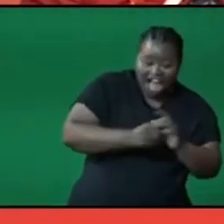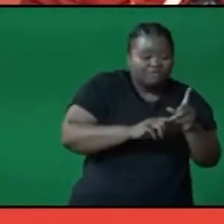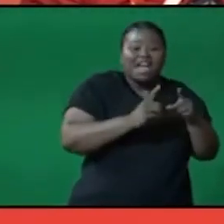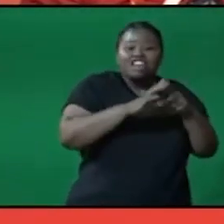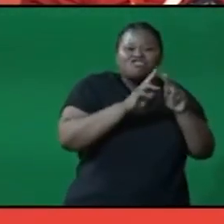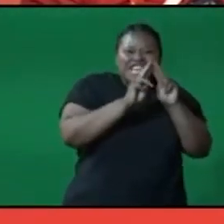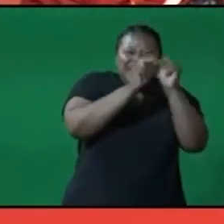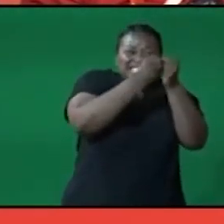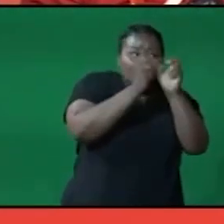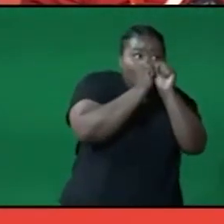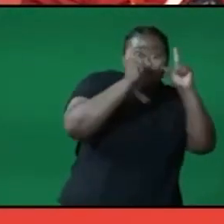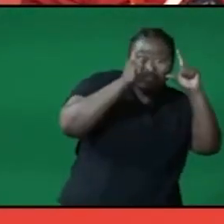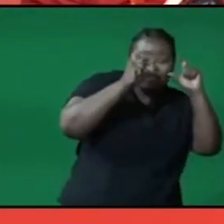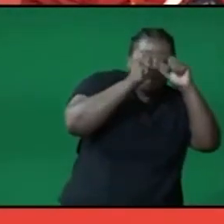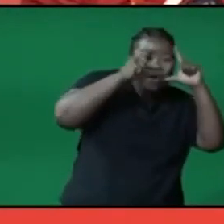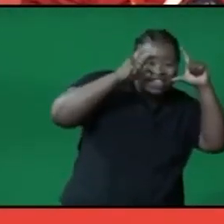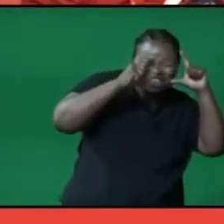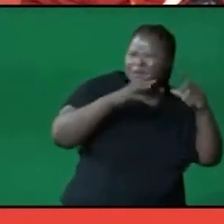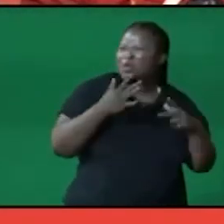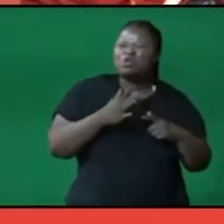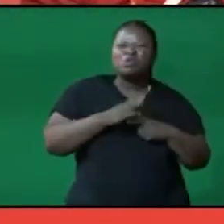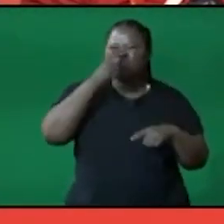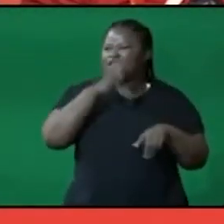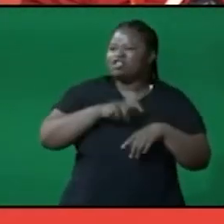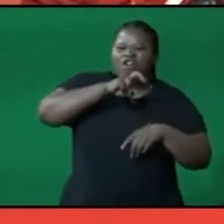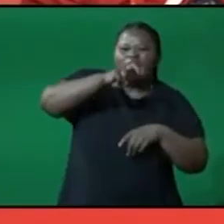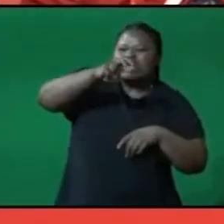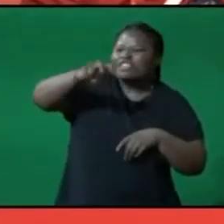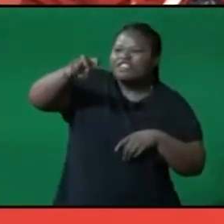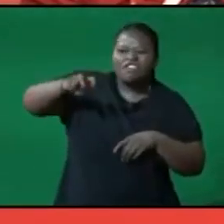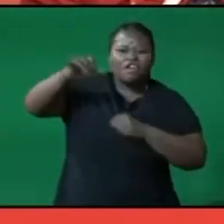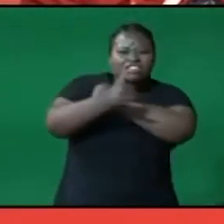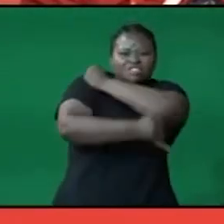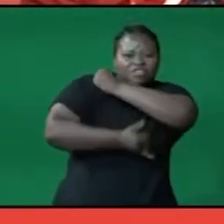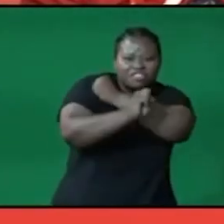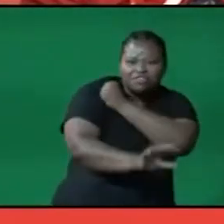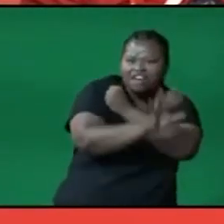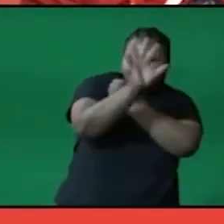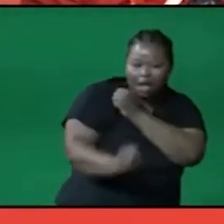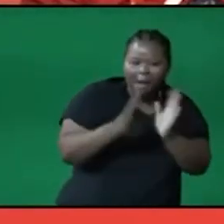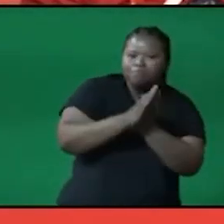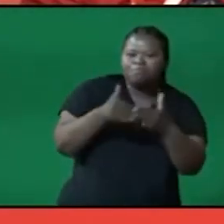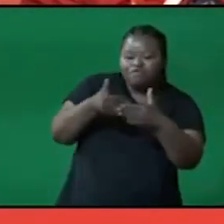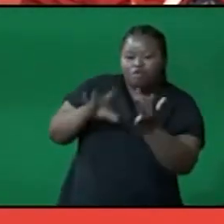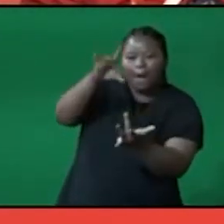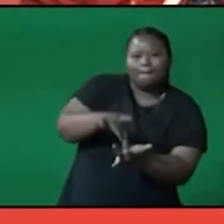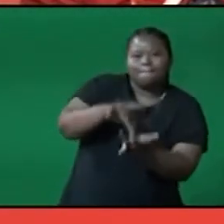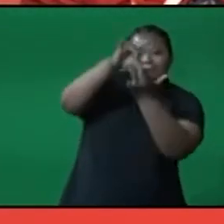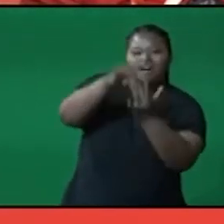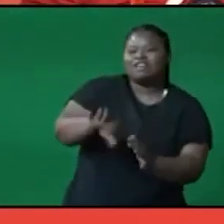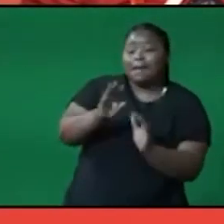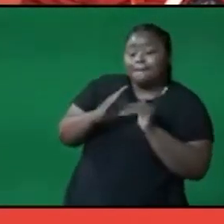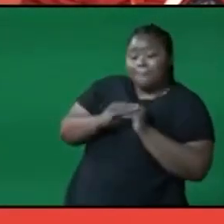consciousness does not mean you ought to have traveled the entire country before you are elected as a member of the